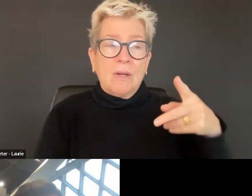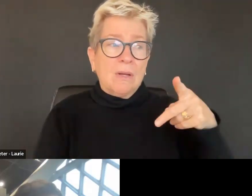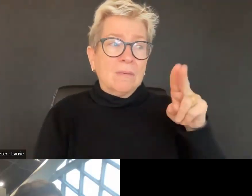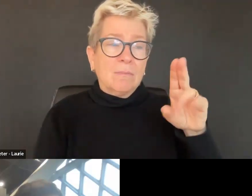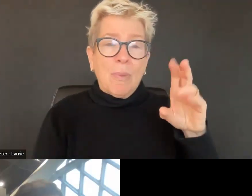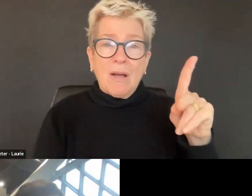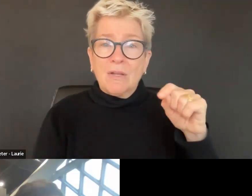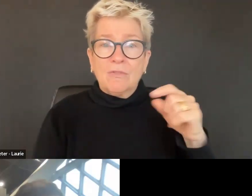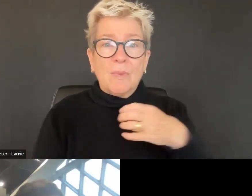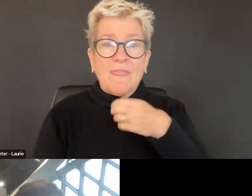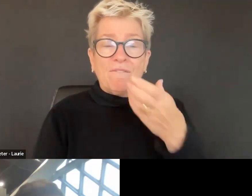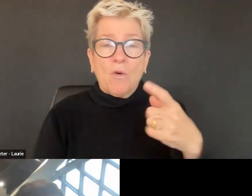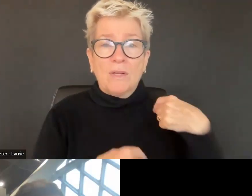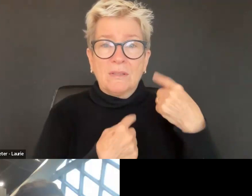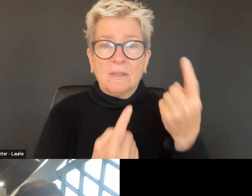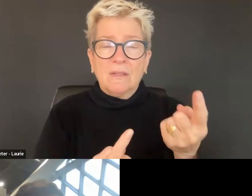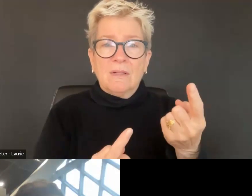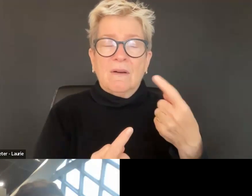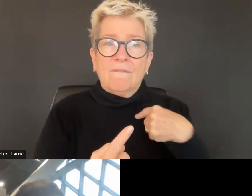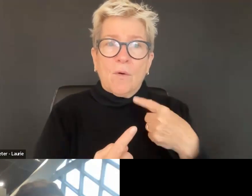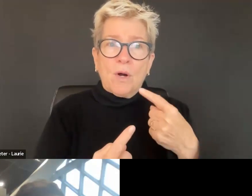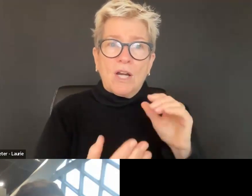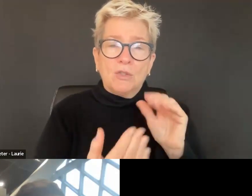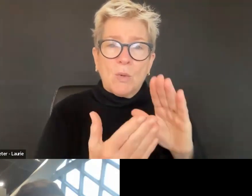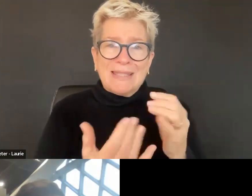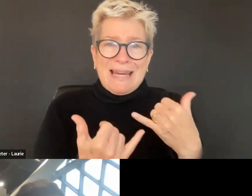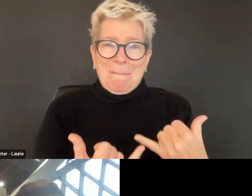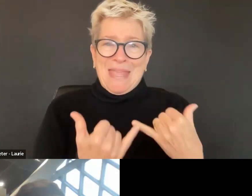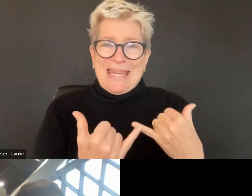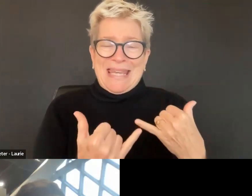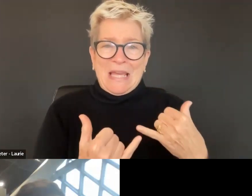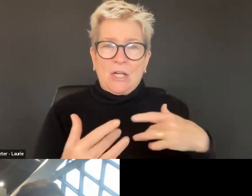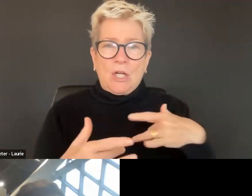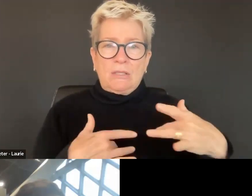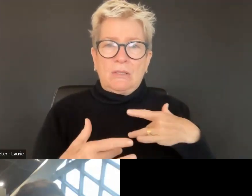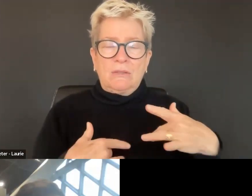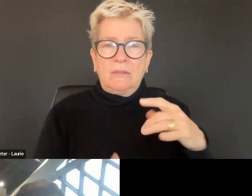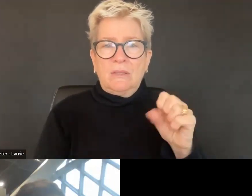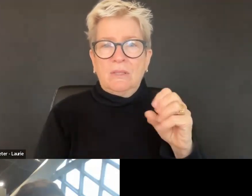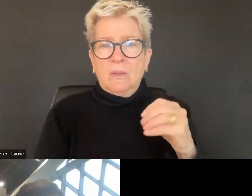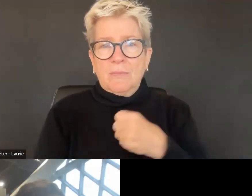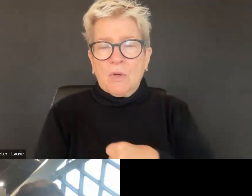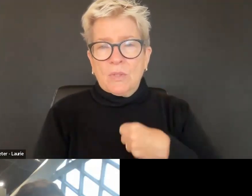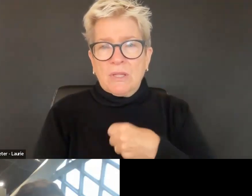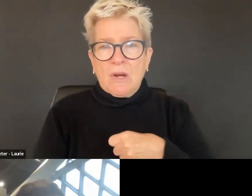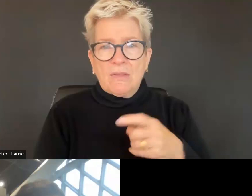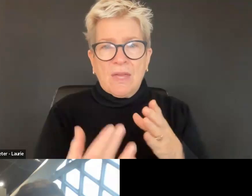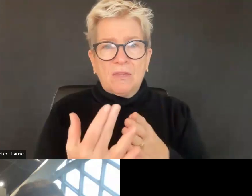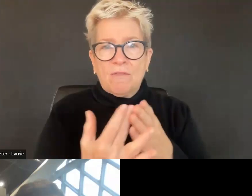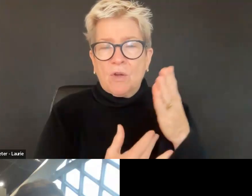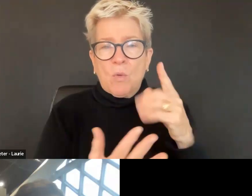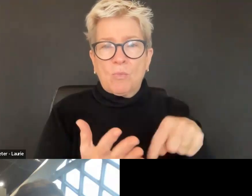for addressing immediate concerns, and I'm so sorry that you both have to go through